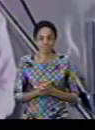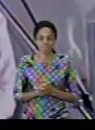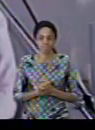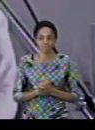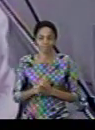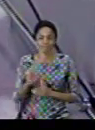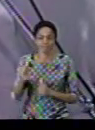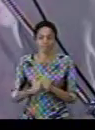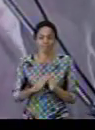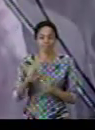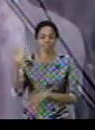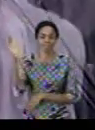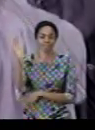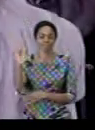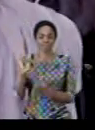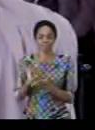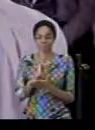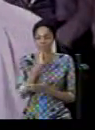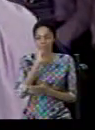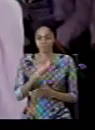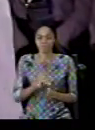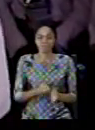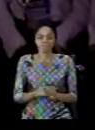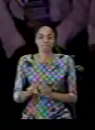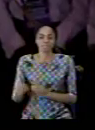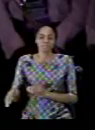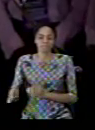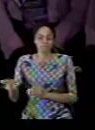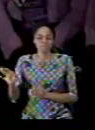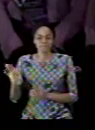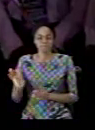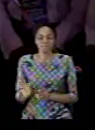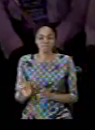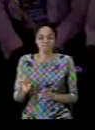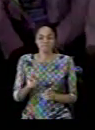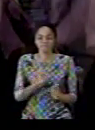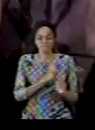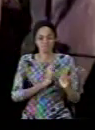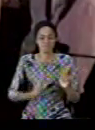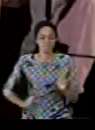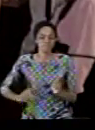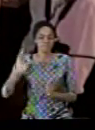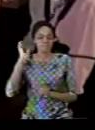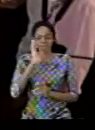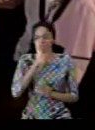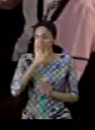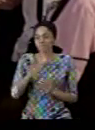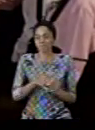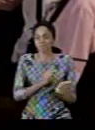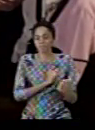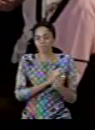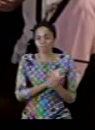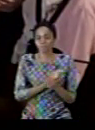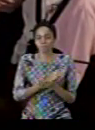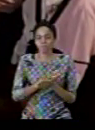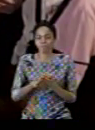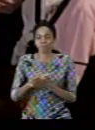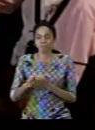wo. Pata pata fatu. Igetoluwa gbe, wong wong la